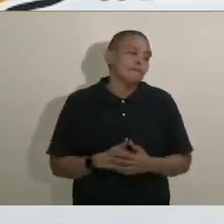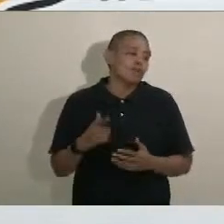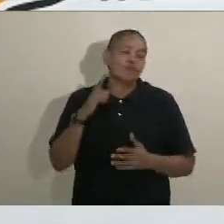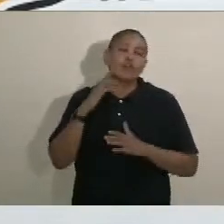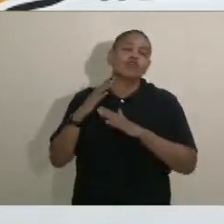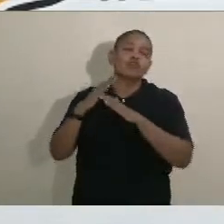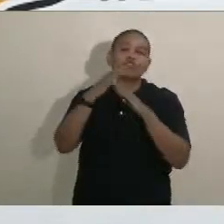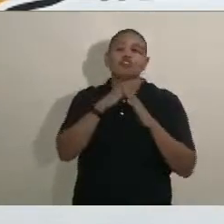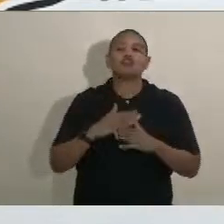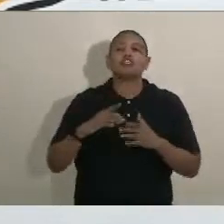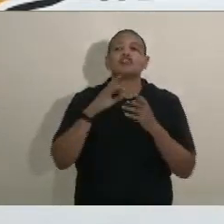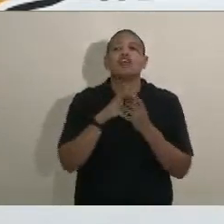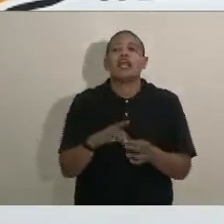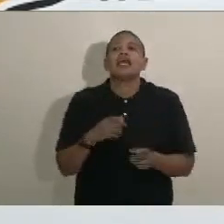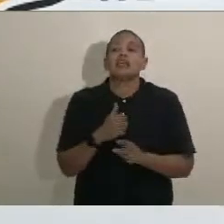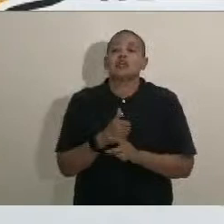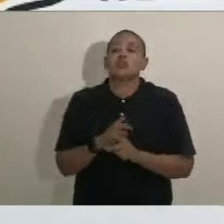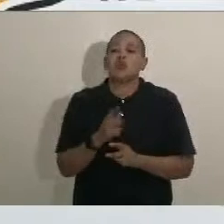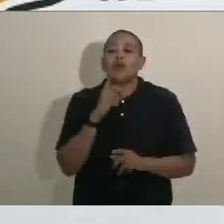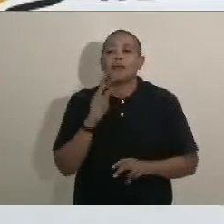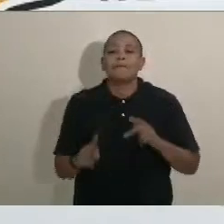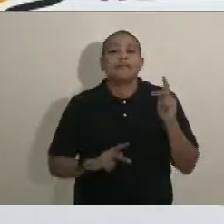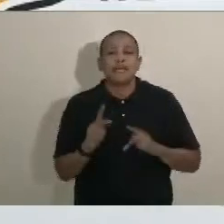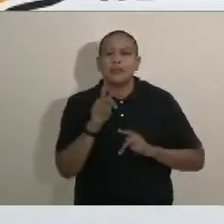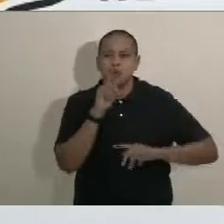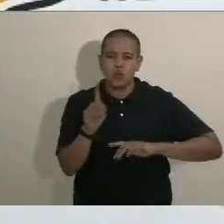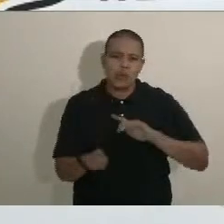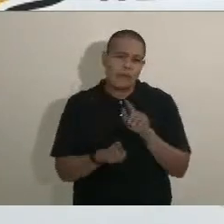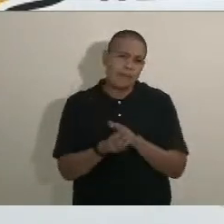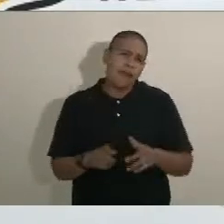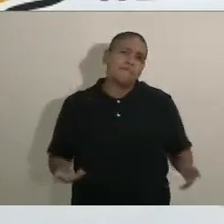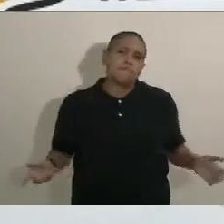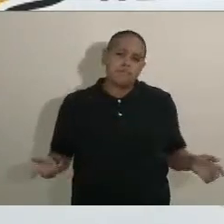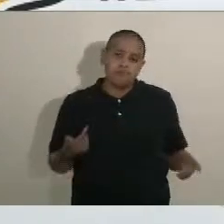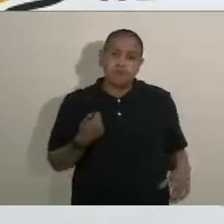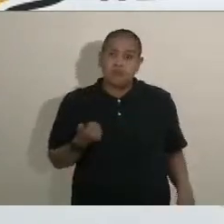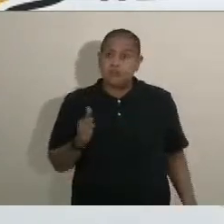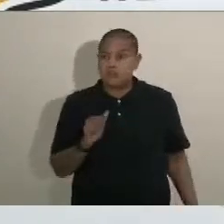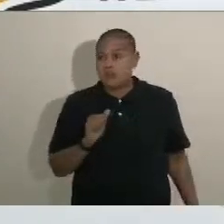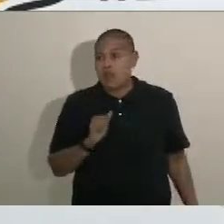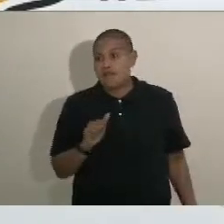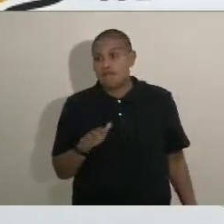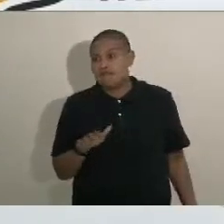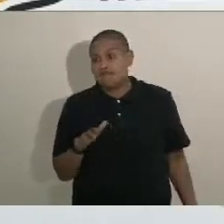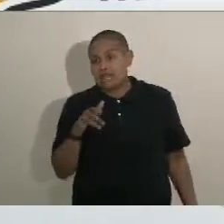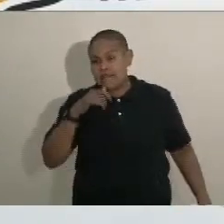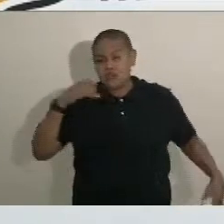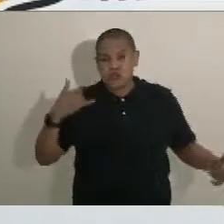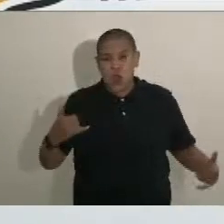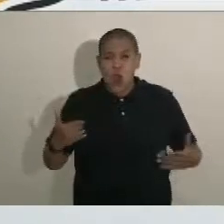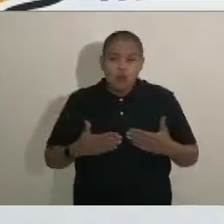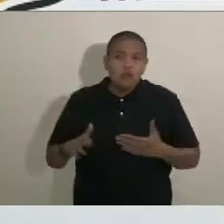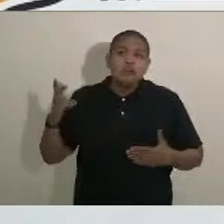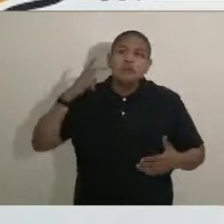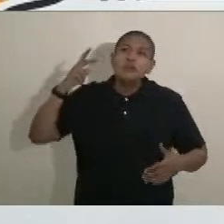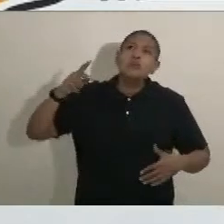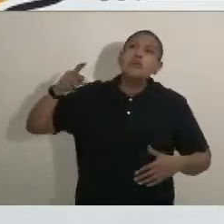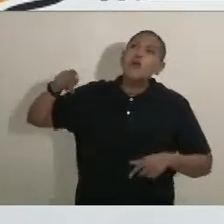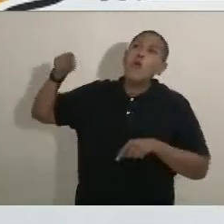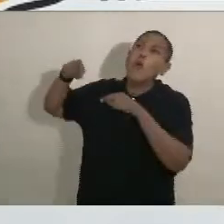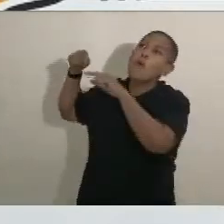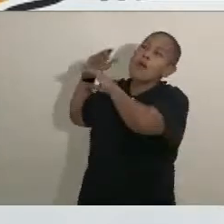restrictions around persons coming in, again, I don't, as of now, see us going back